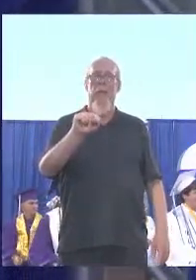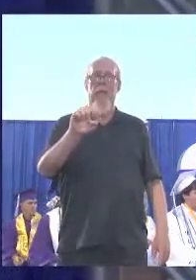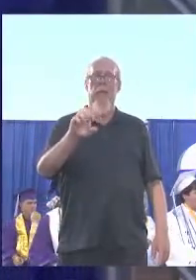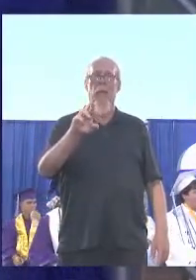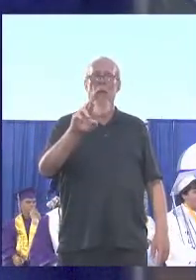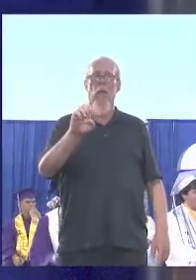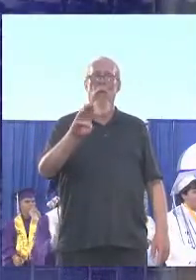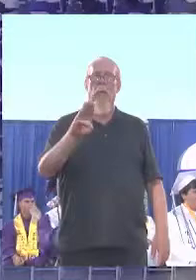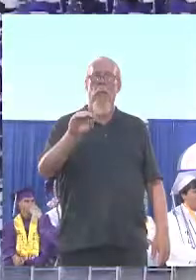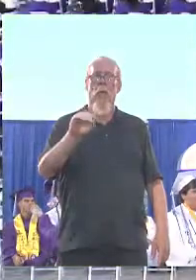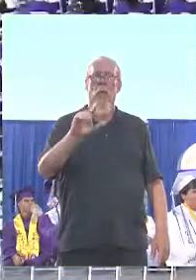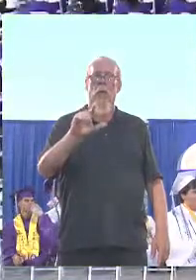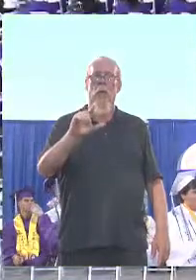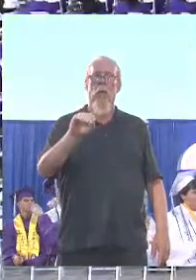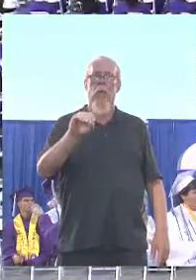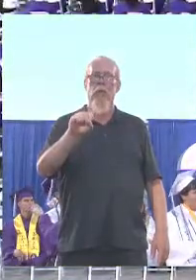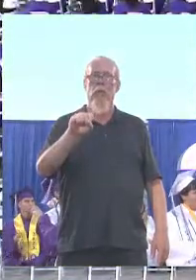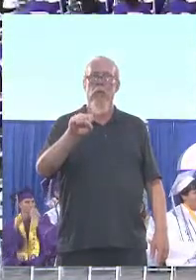of 2023.